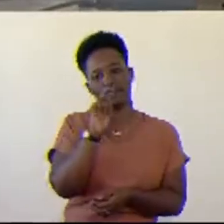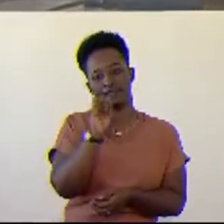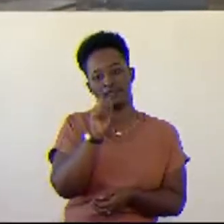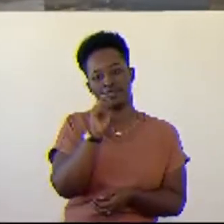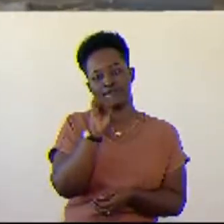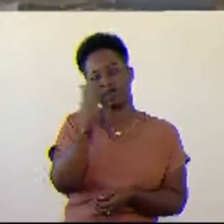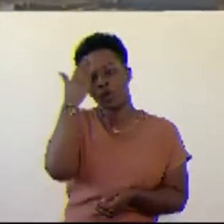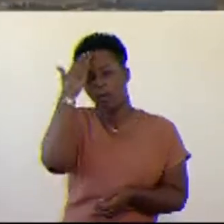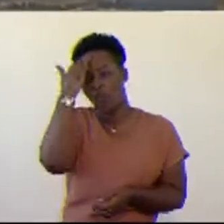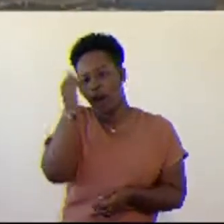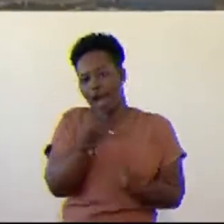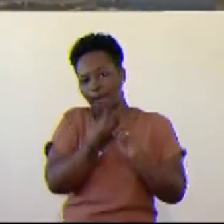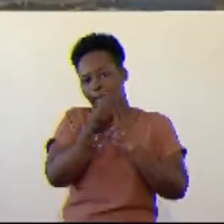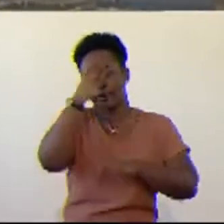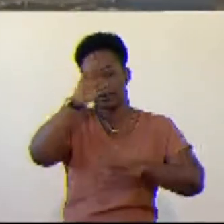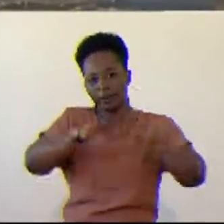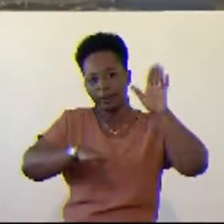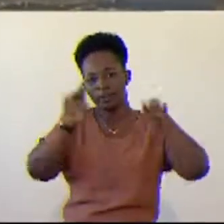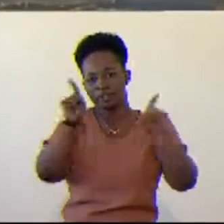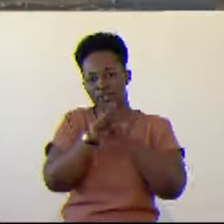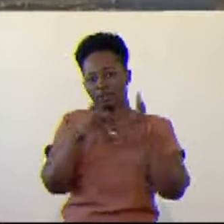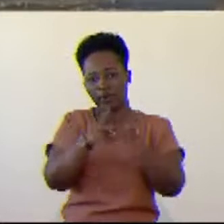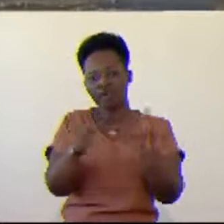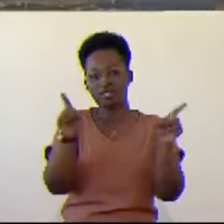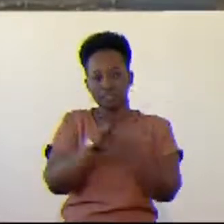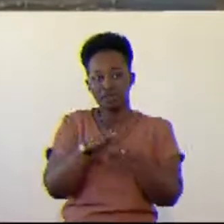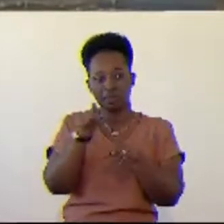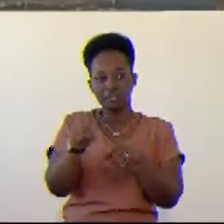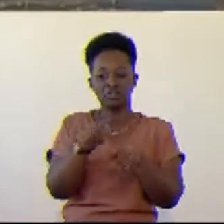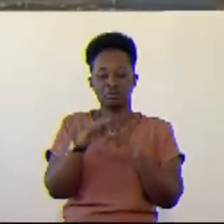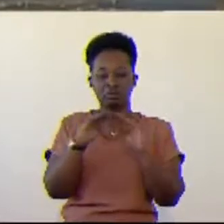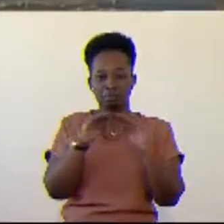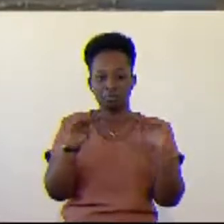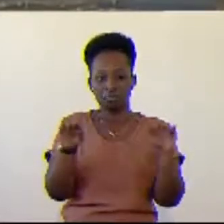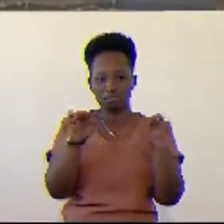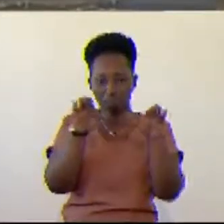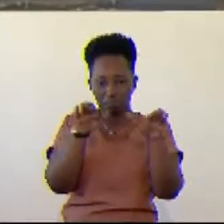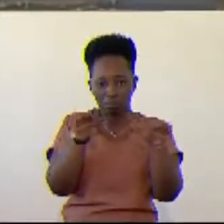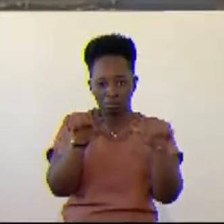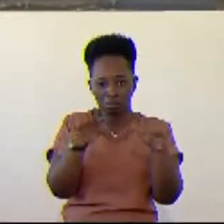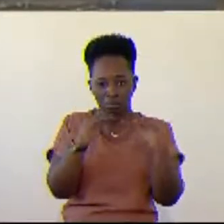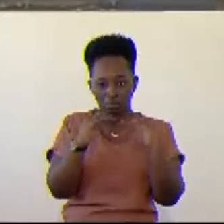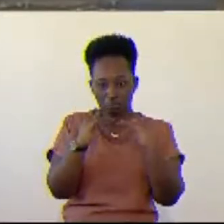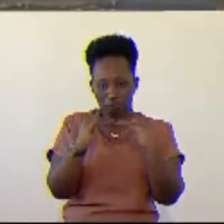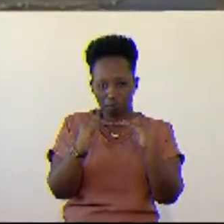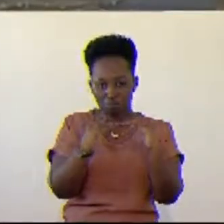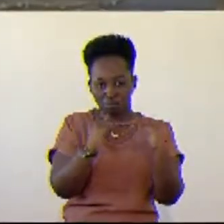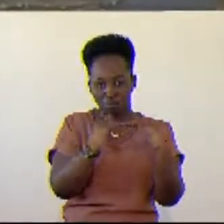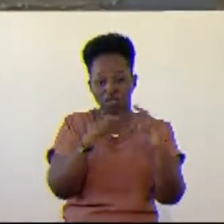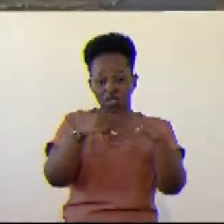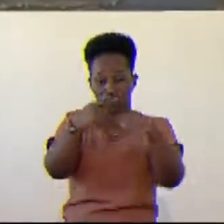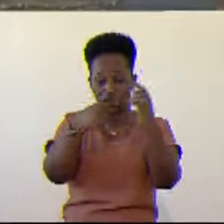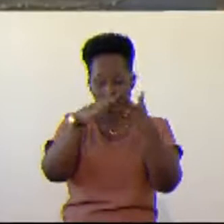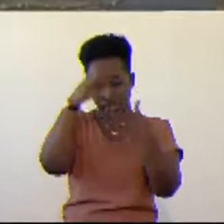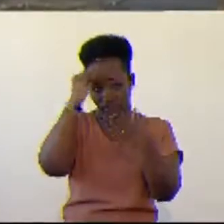I hope we shall be able to. Even this, you can see it is still in equilibrium. We'll continue with our lesson. We shall come